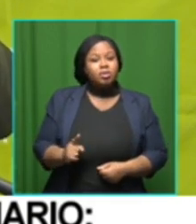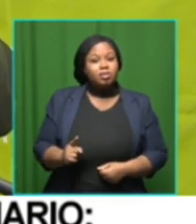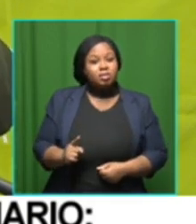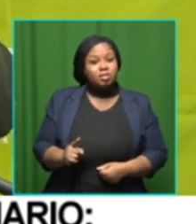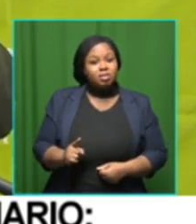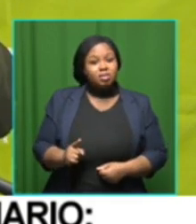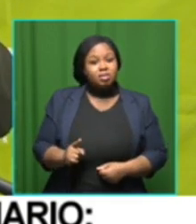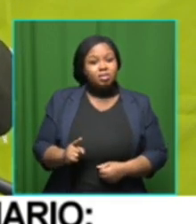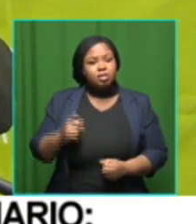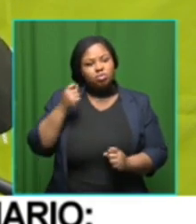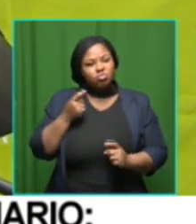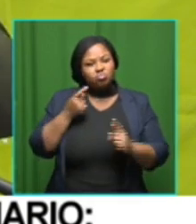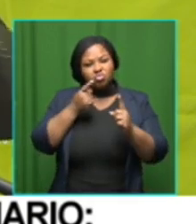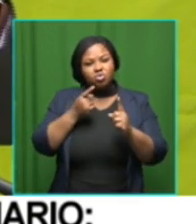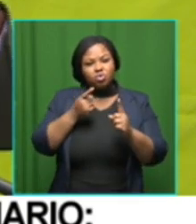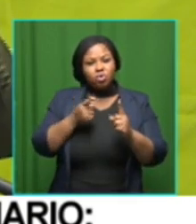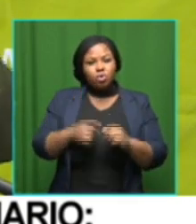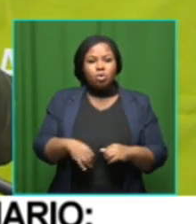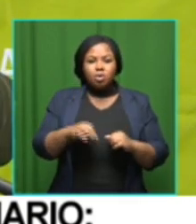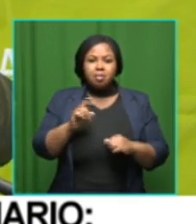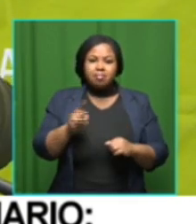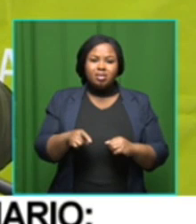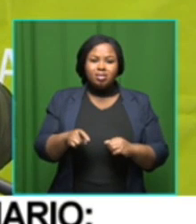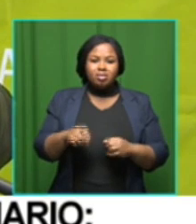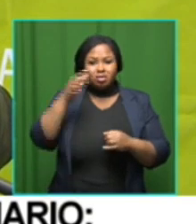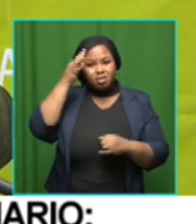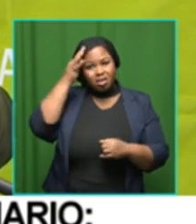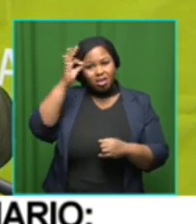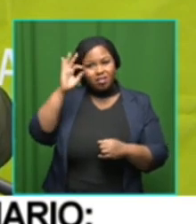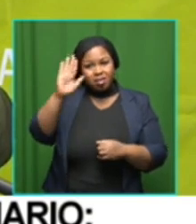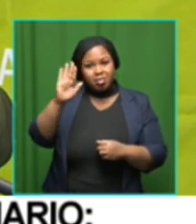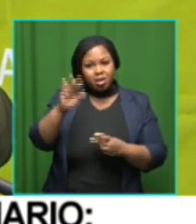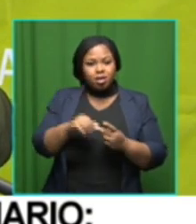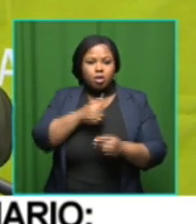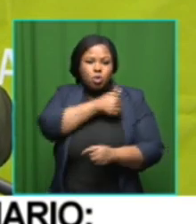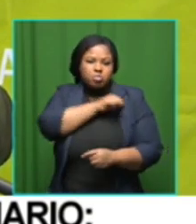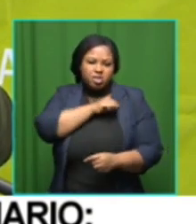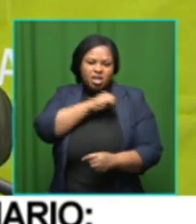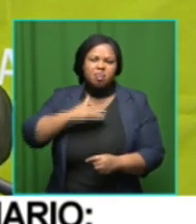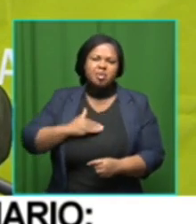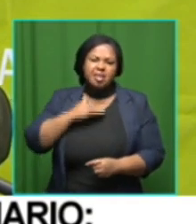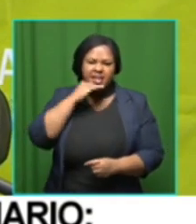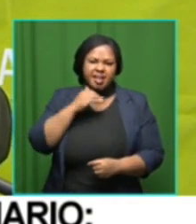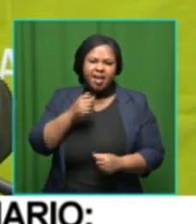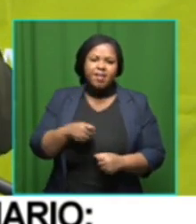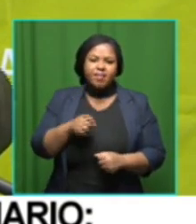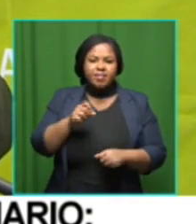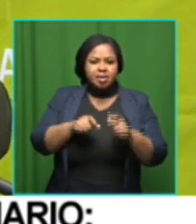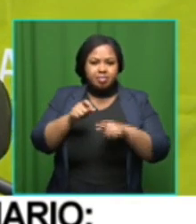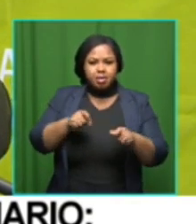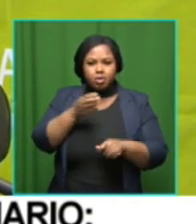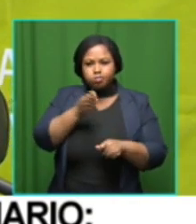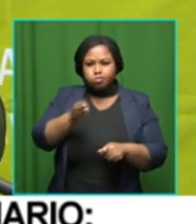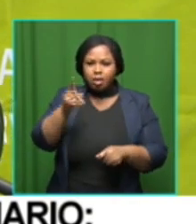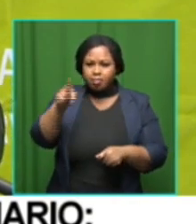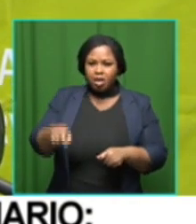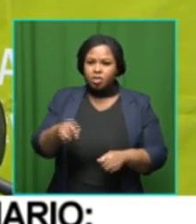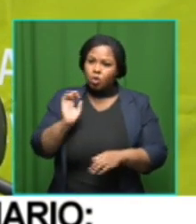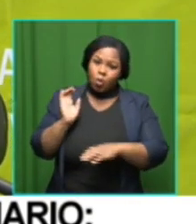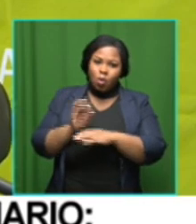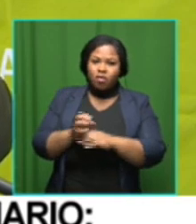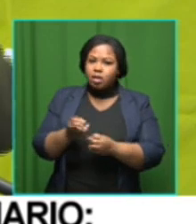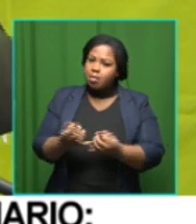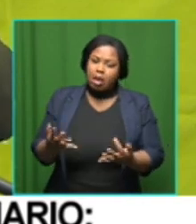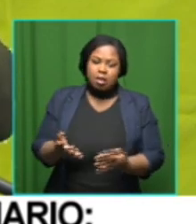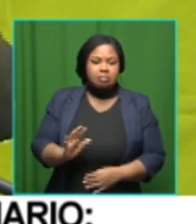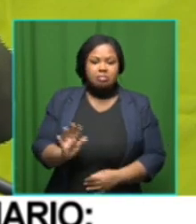reduce everything to the capacity of the state. And I think the minister will cover essentially the issue of the bed